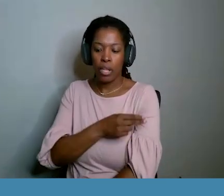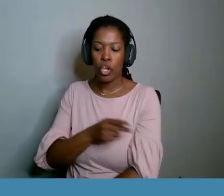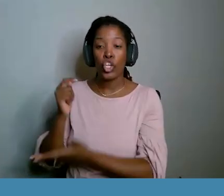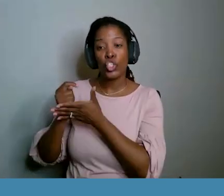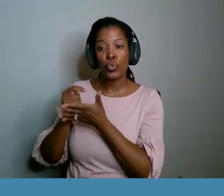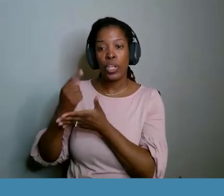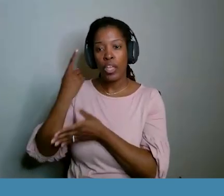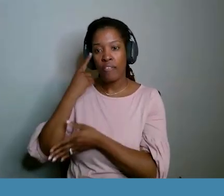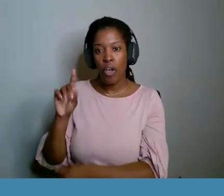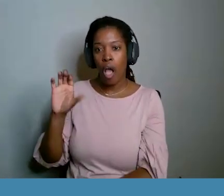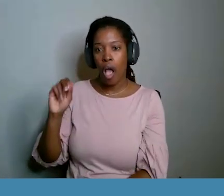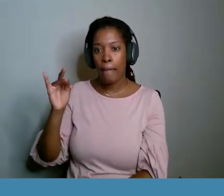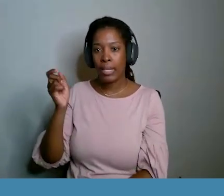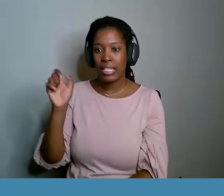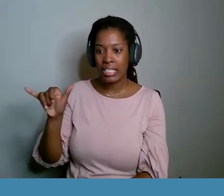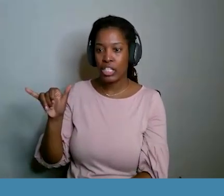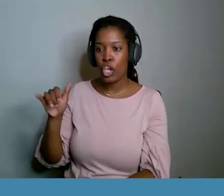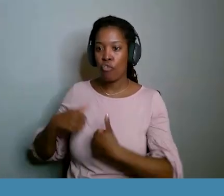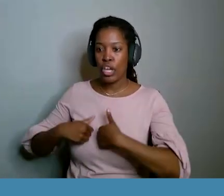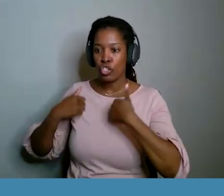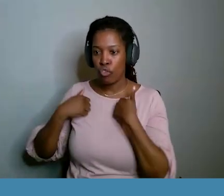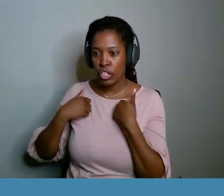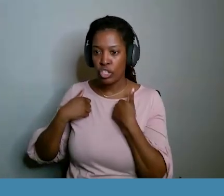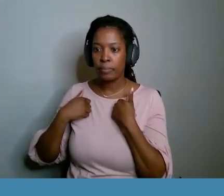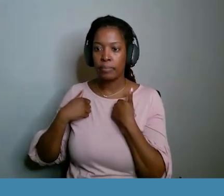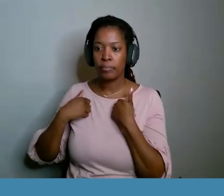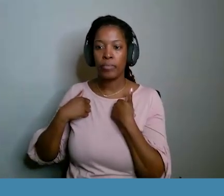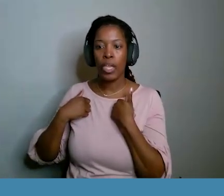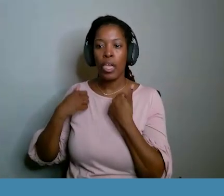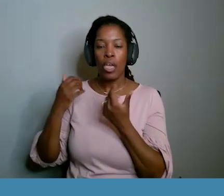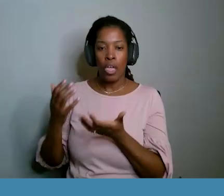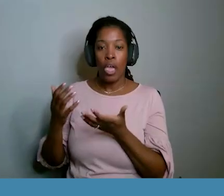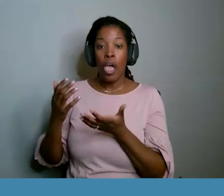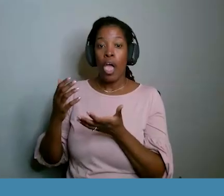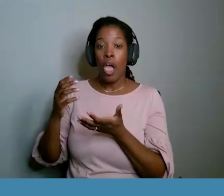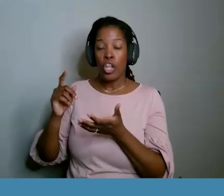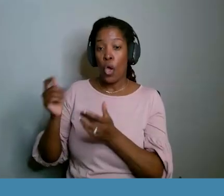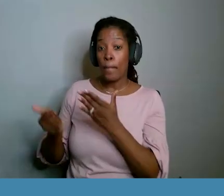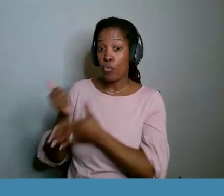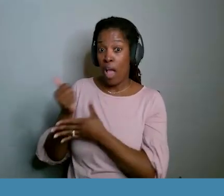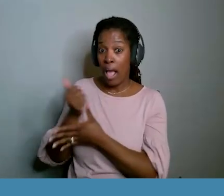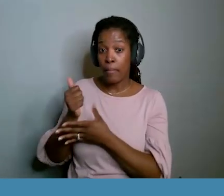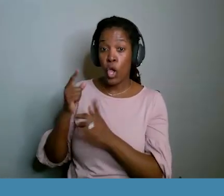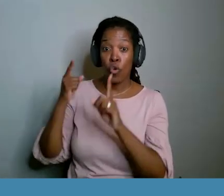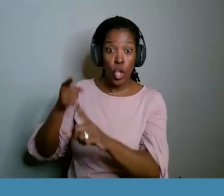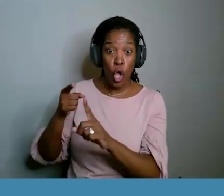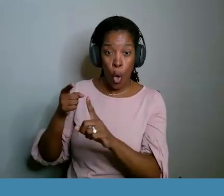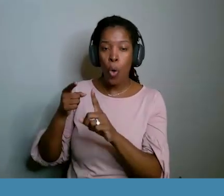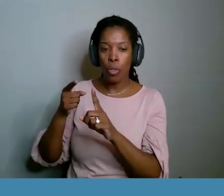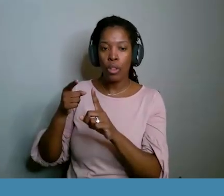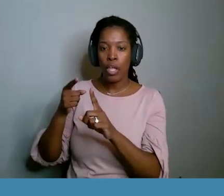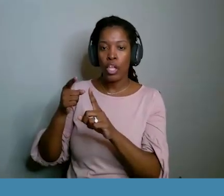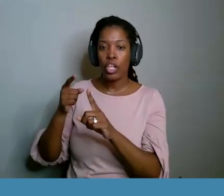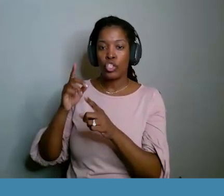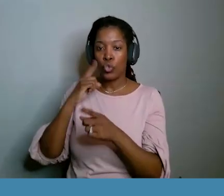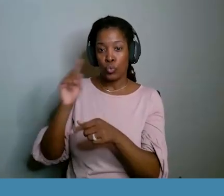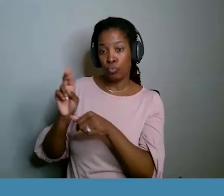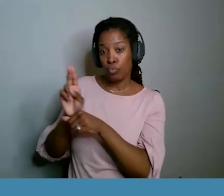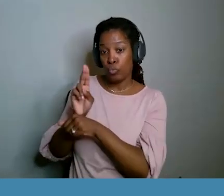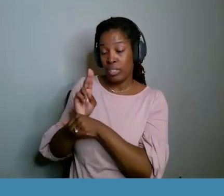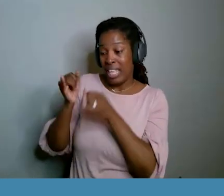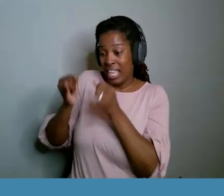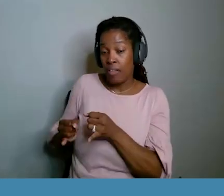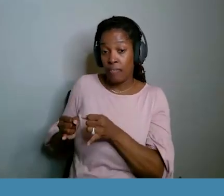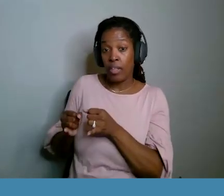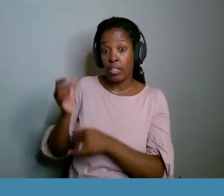competency restoration. And in that, the primary goal is to restore the individual's competency to the point where they understand their